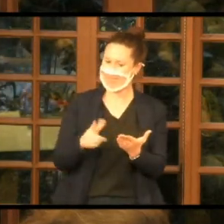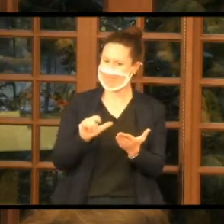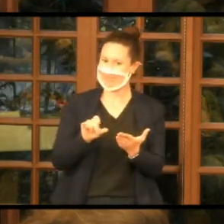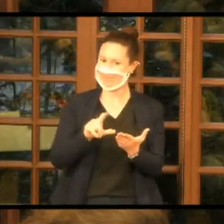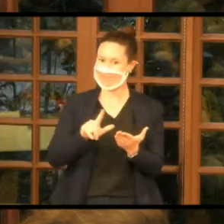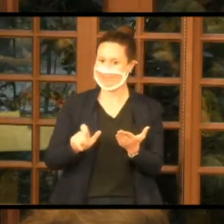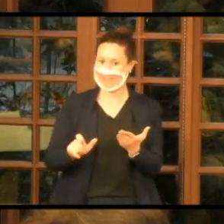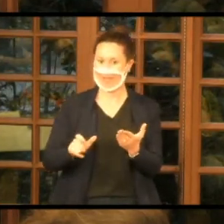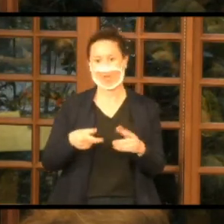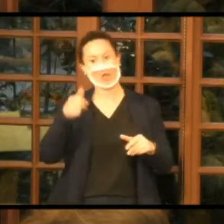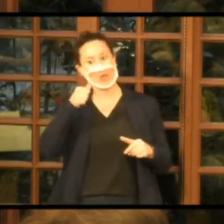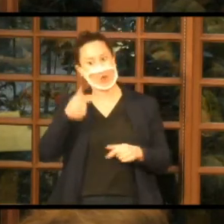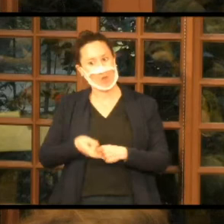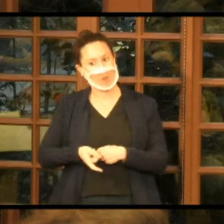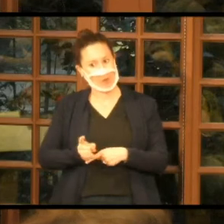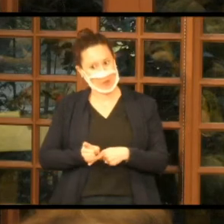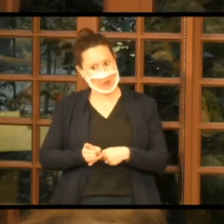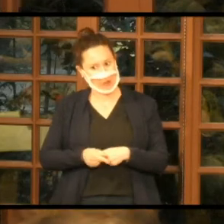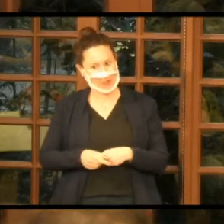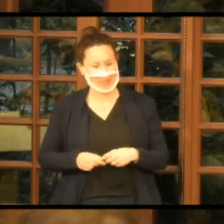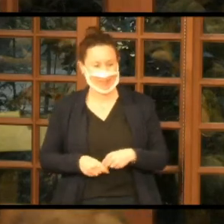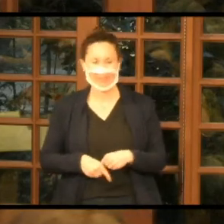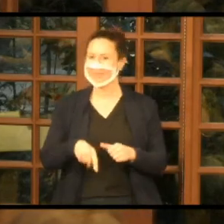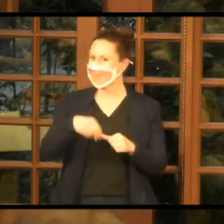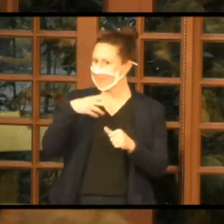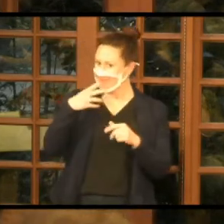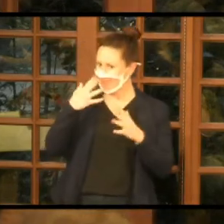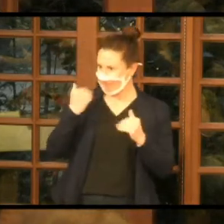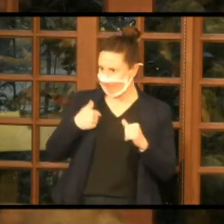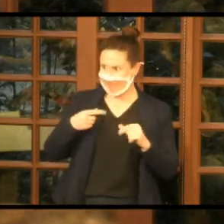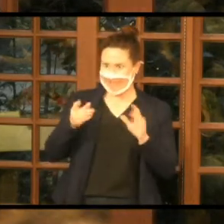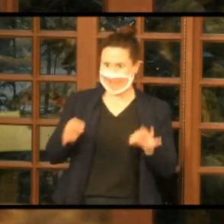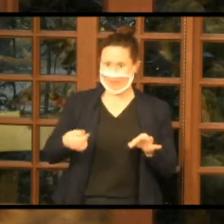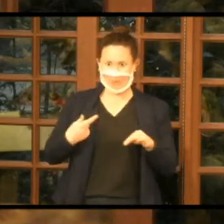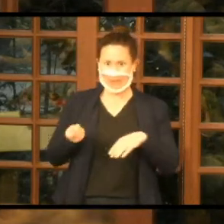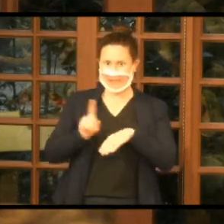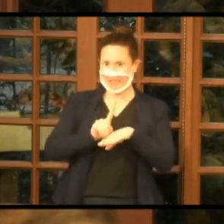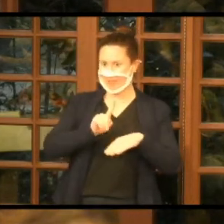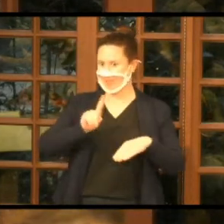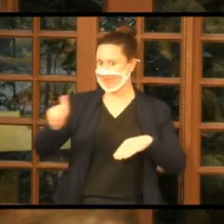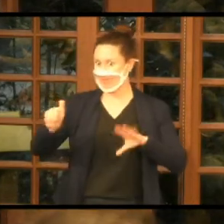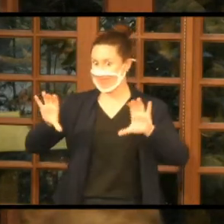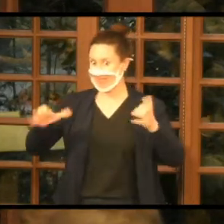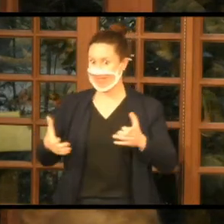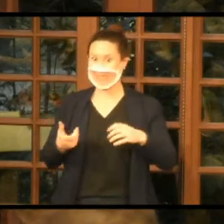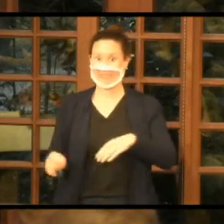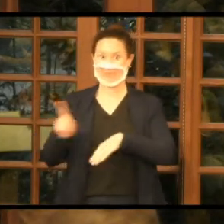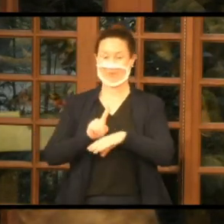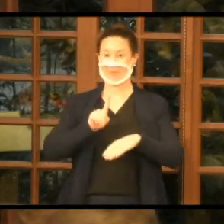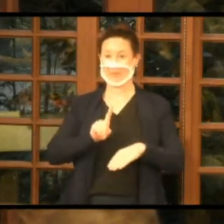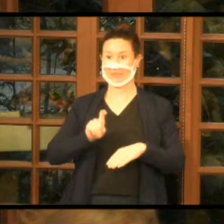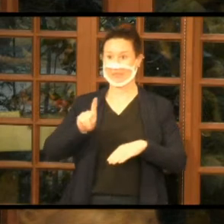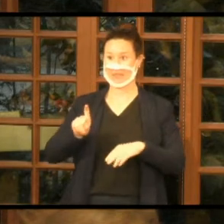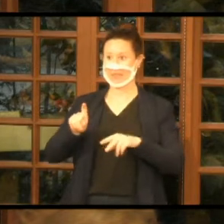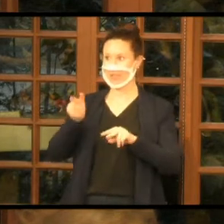a girl boner, she forgot to get up and leave the class. She couldn't stop staring at